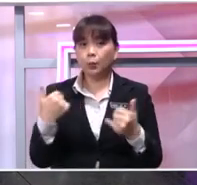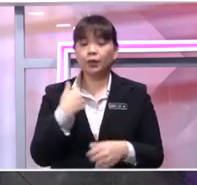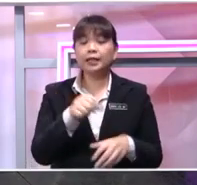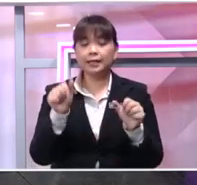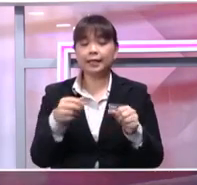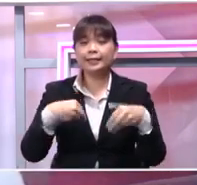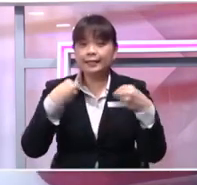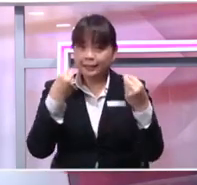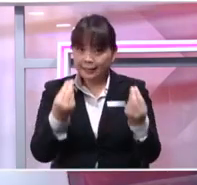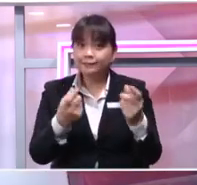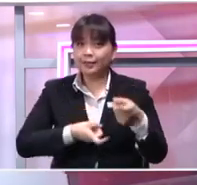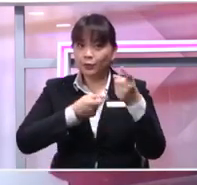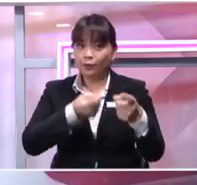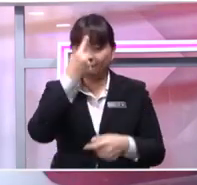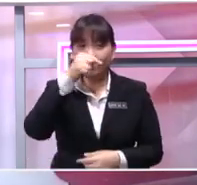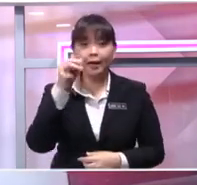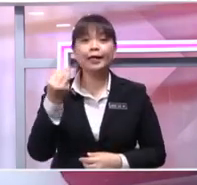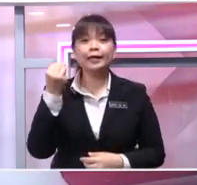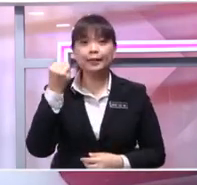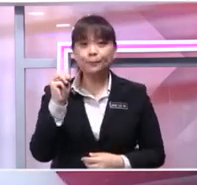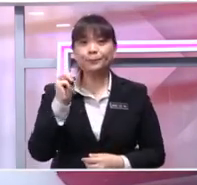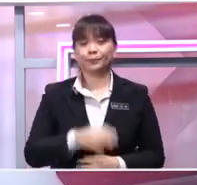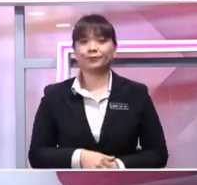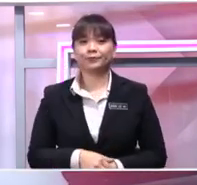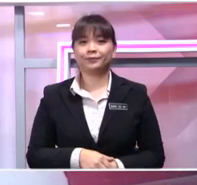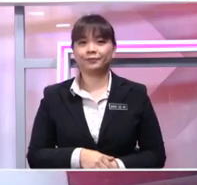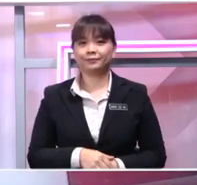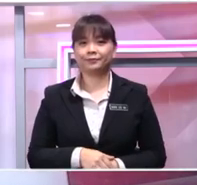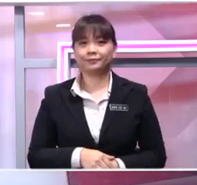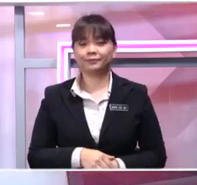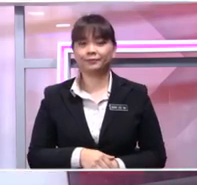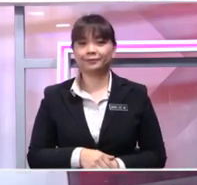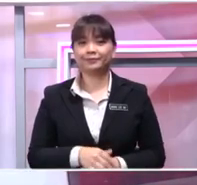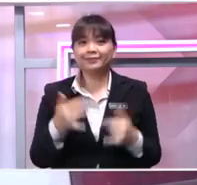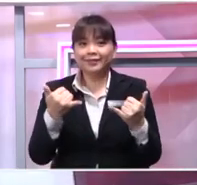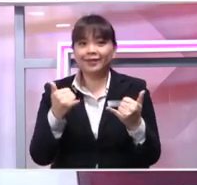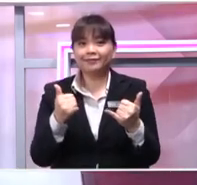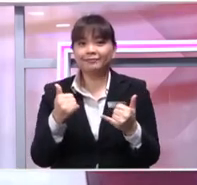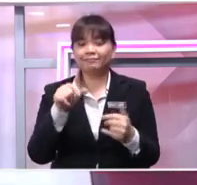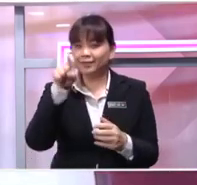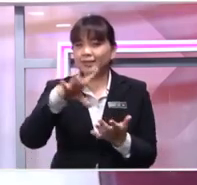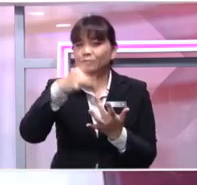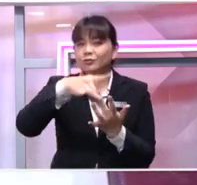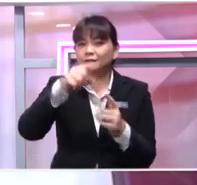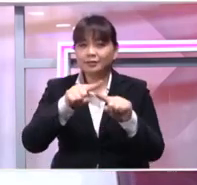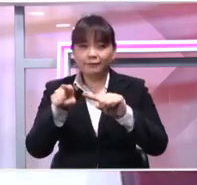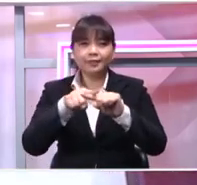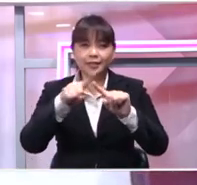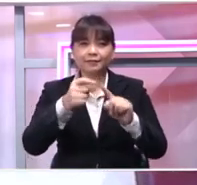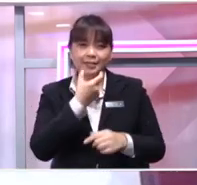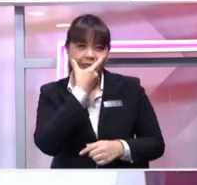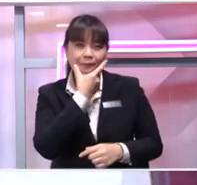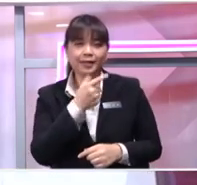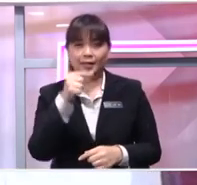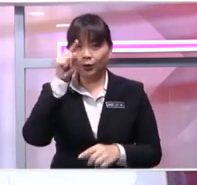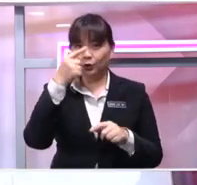All right. Okay. So I cannot give the same smiley. Okay. Yep. A different one. You are a very good student because